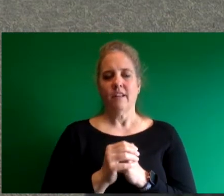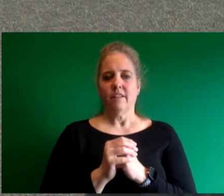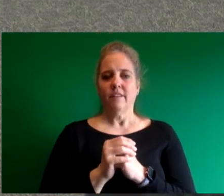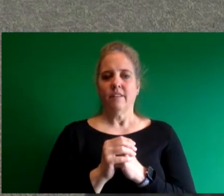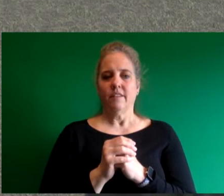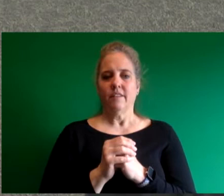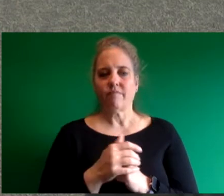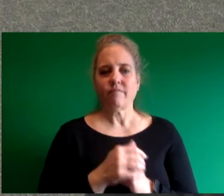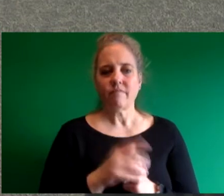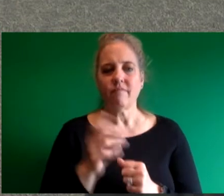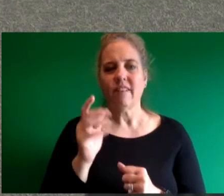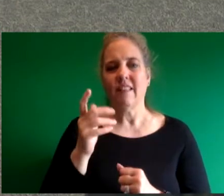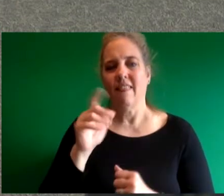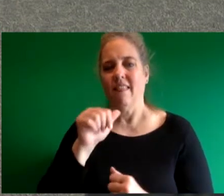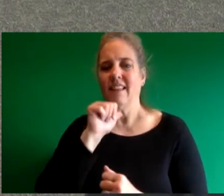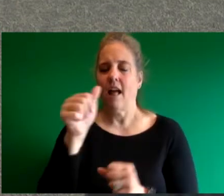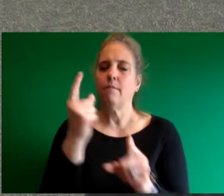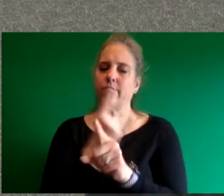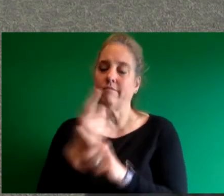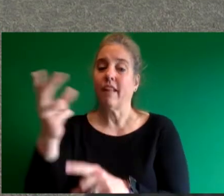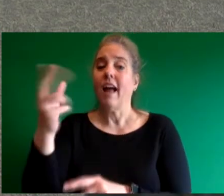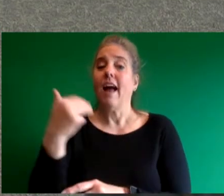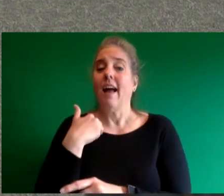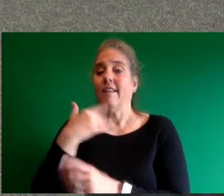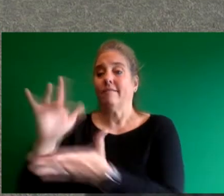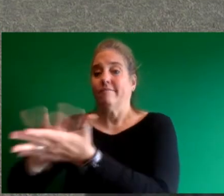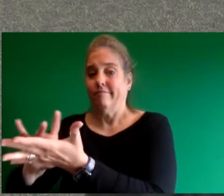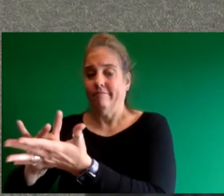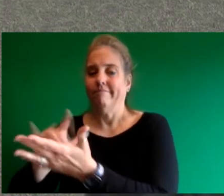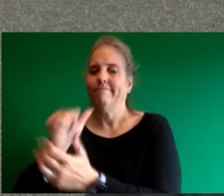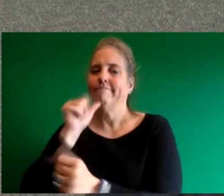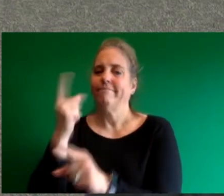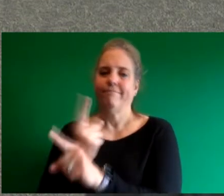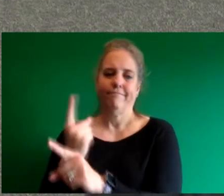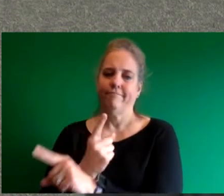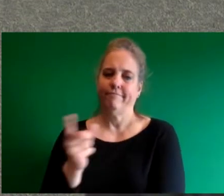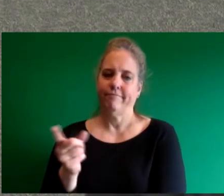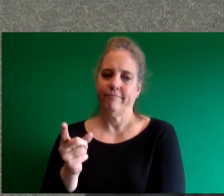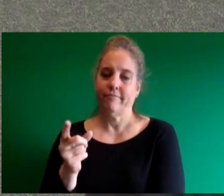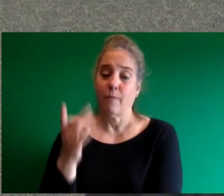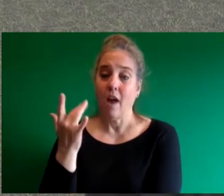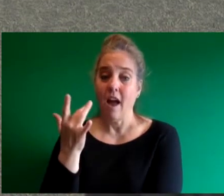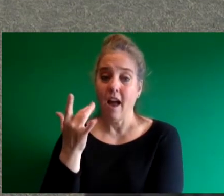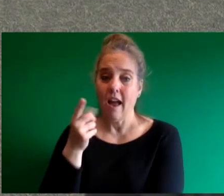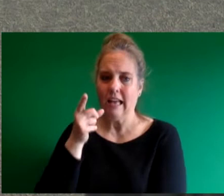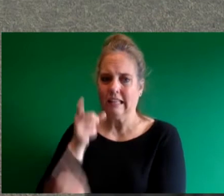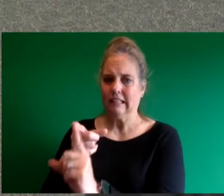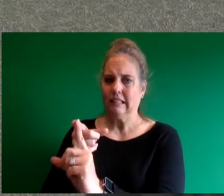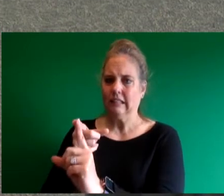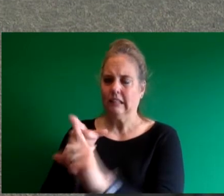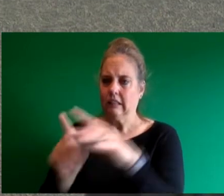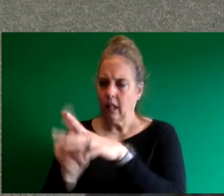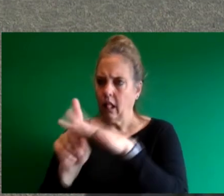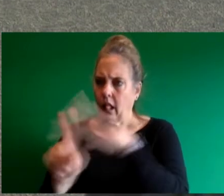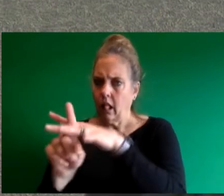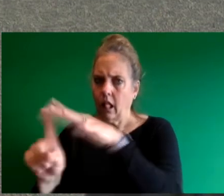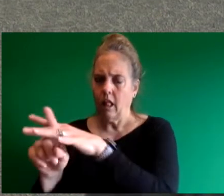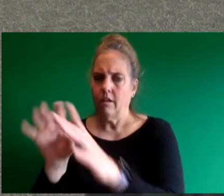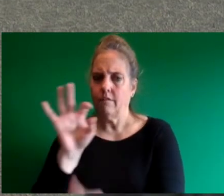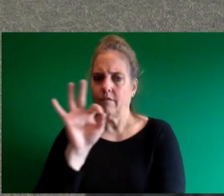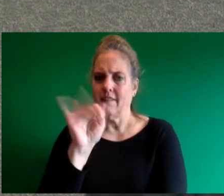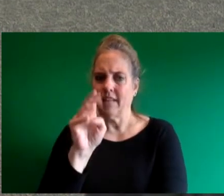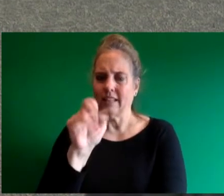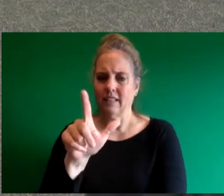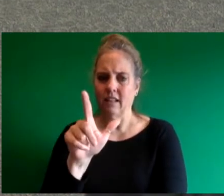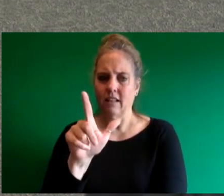the reason for that is because we're seeing fentanyl show up in lots of places. It's not as though individuals are going out and purely purchasing